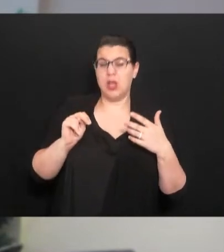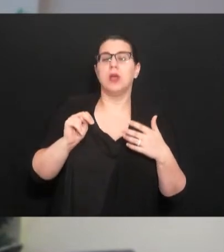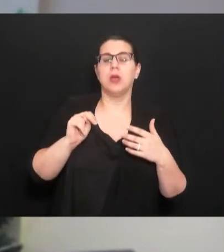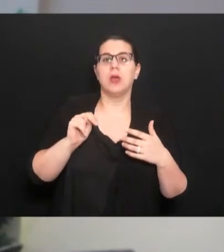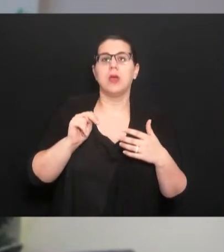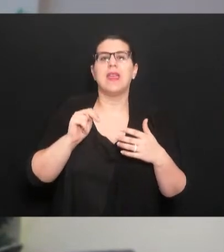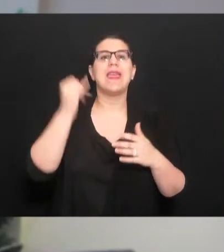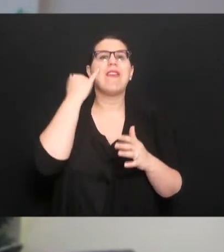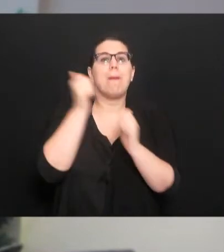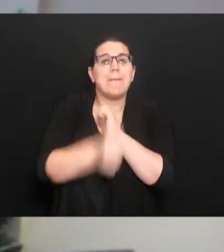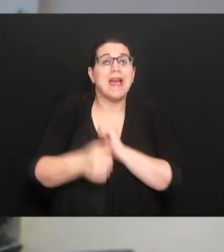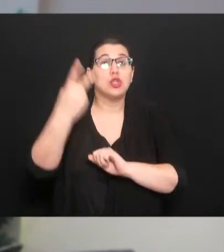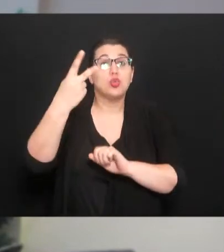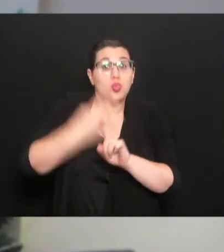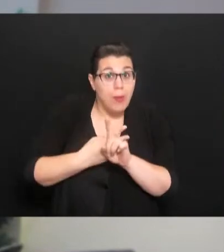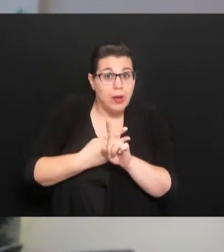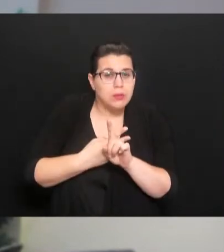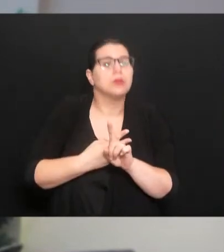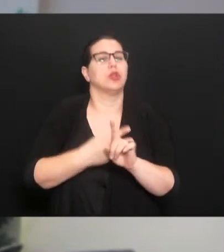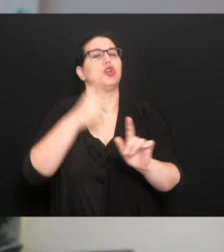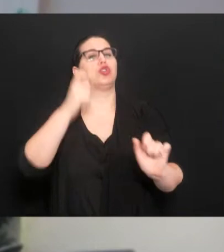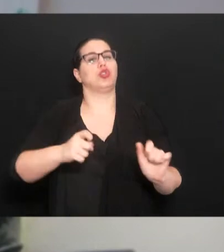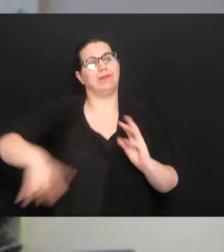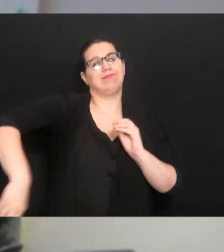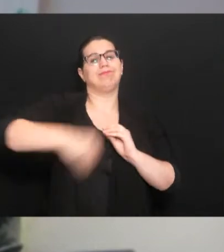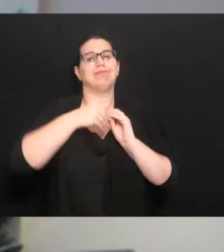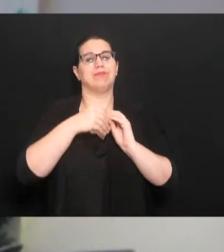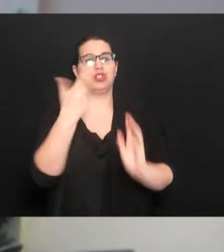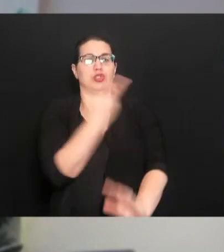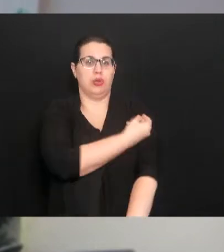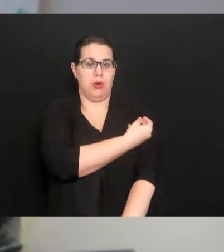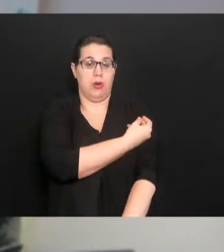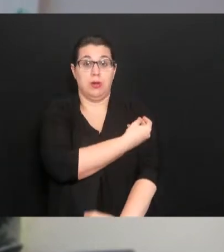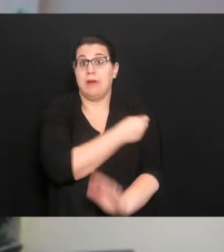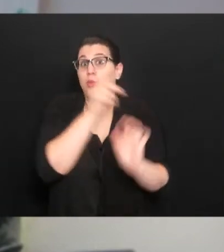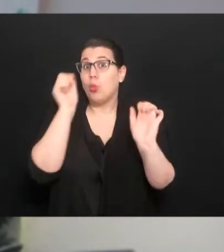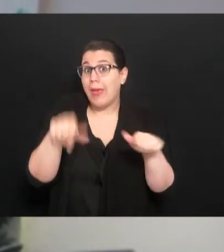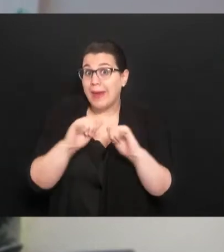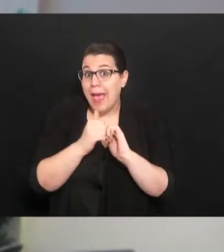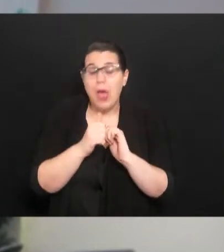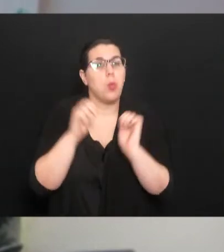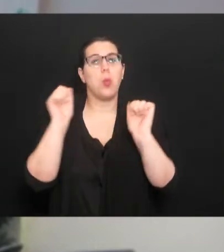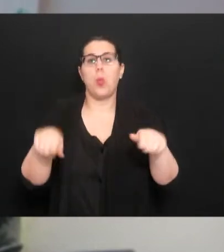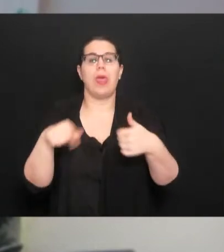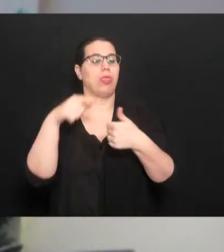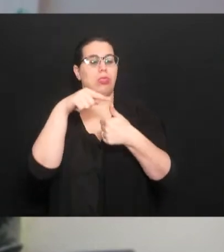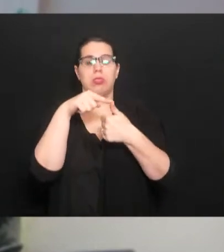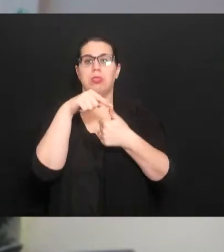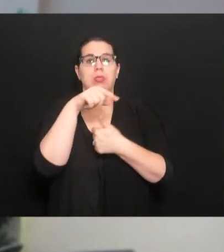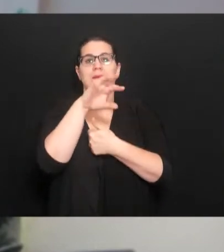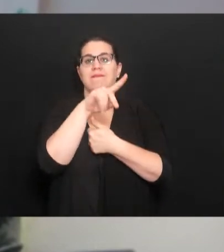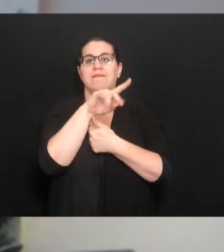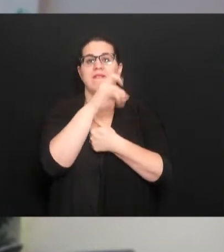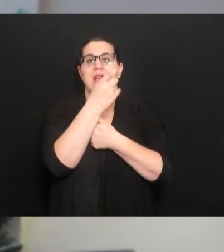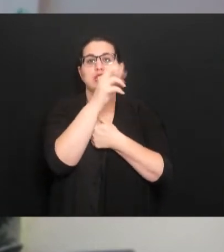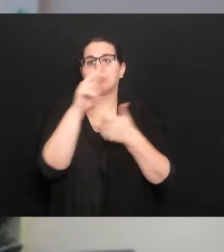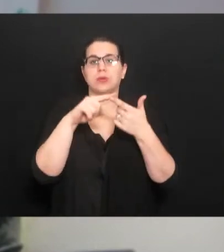consider getting a boost, and that boost can be either with Moderna, Pfizer, or could be with Johnson &